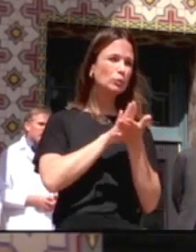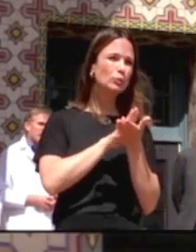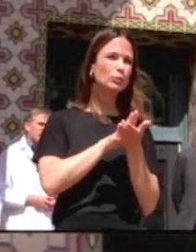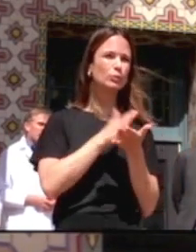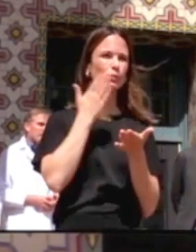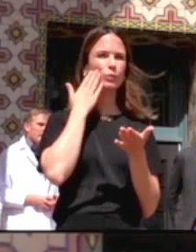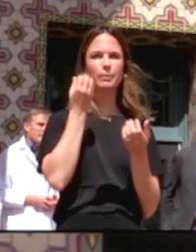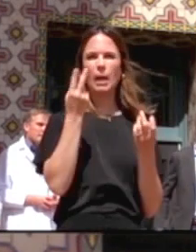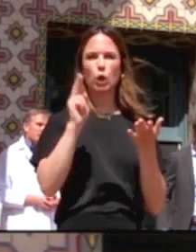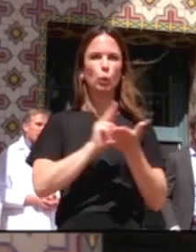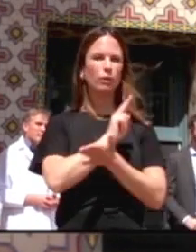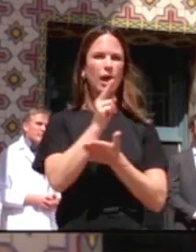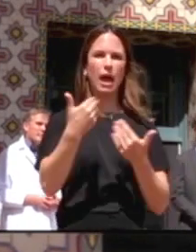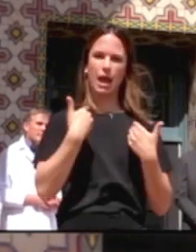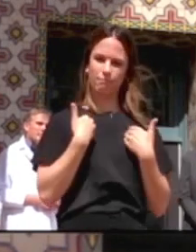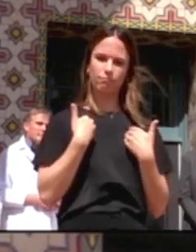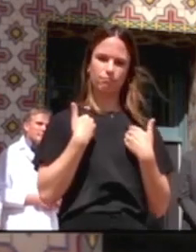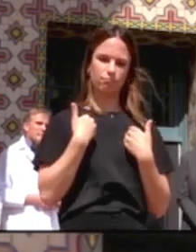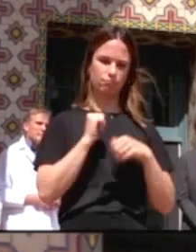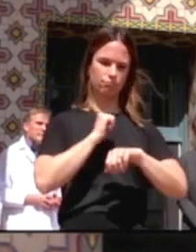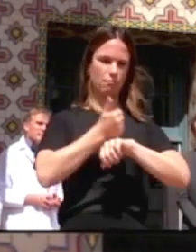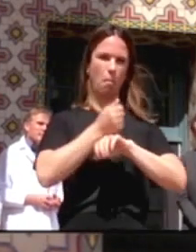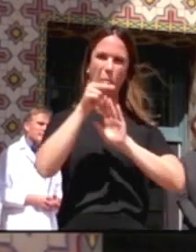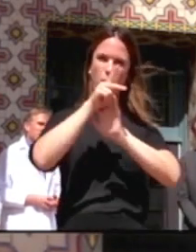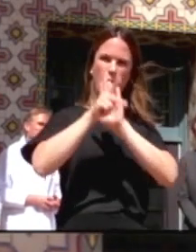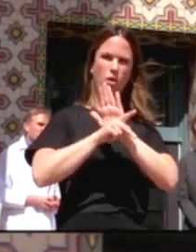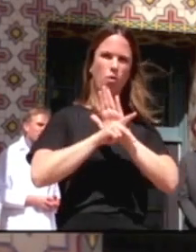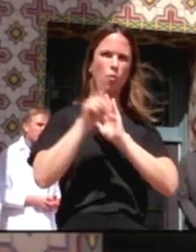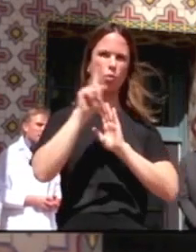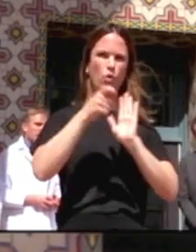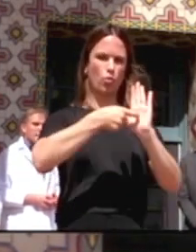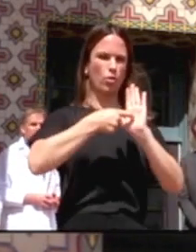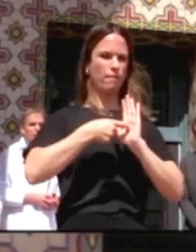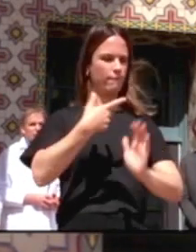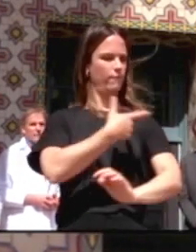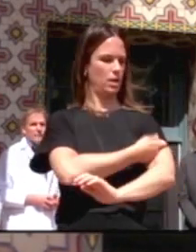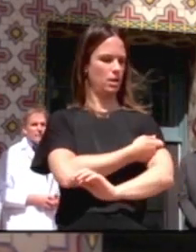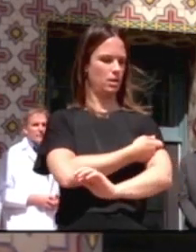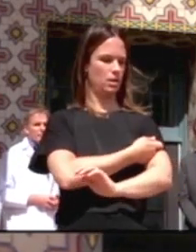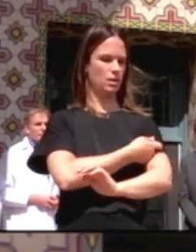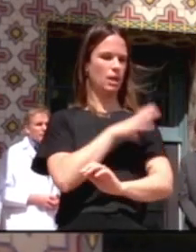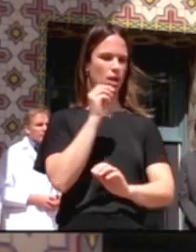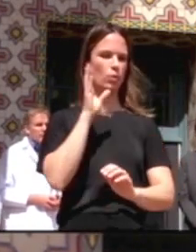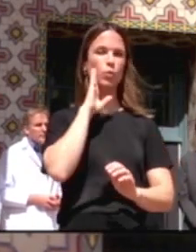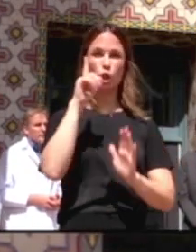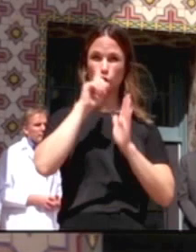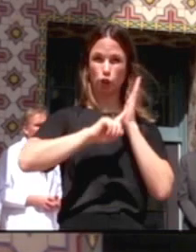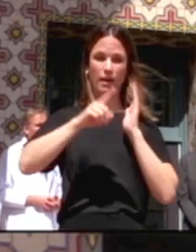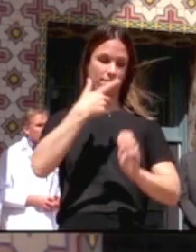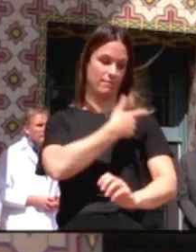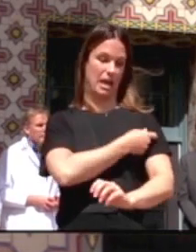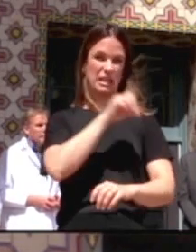many universities have put into place policies where they do require vaccination and check vaccination status.